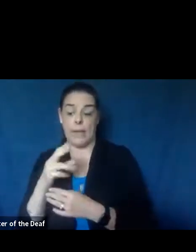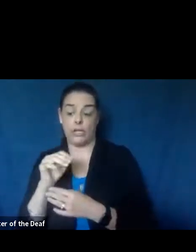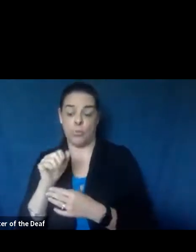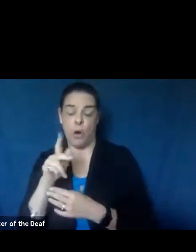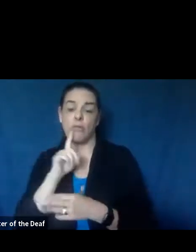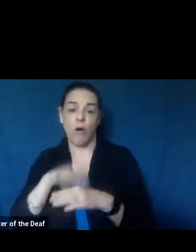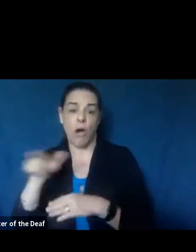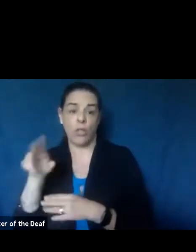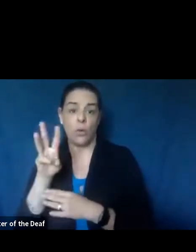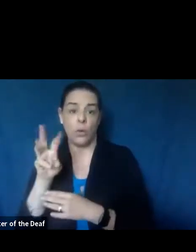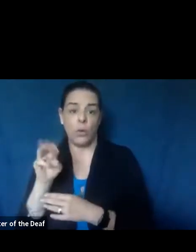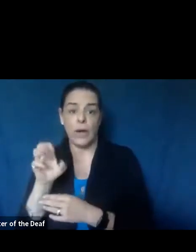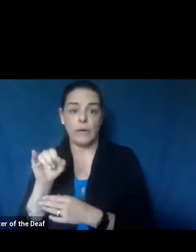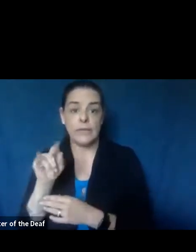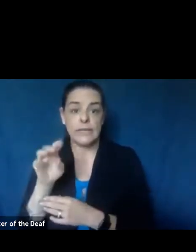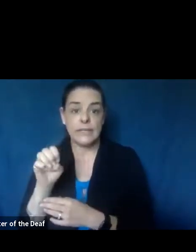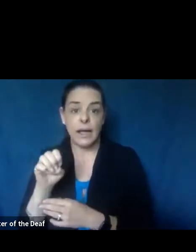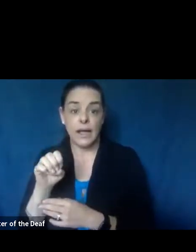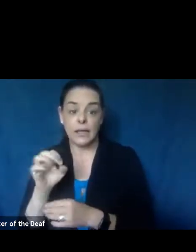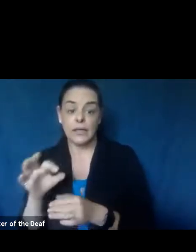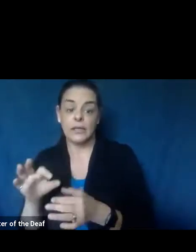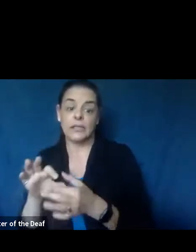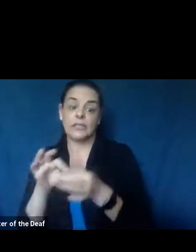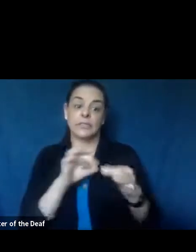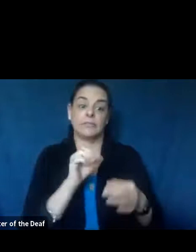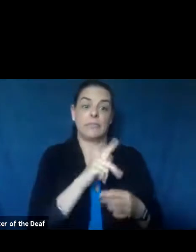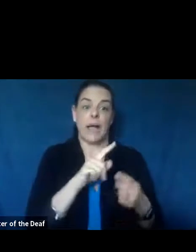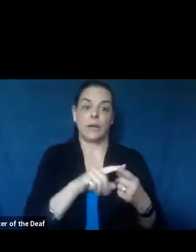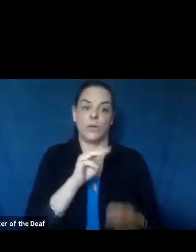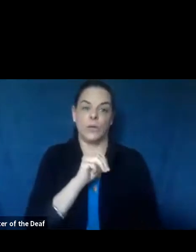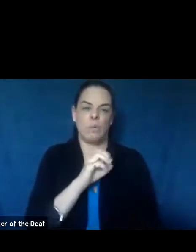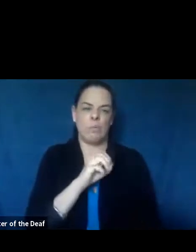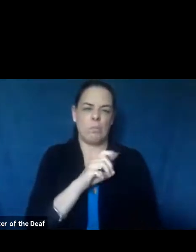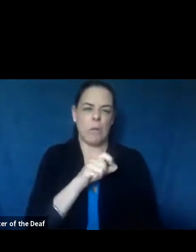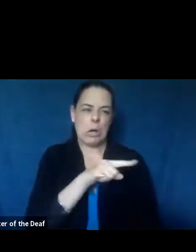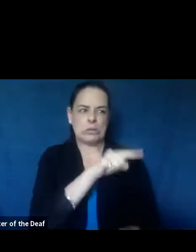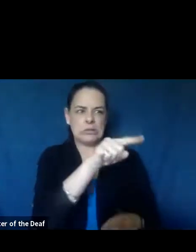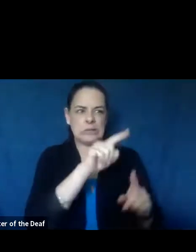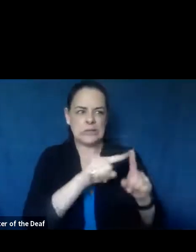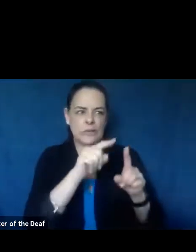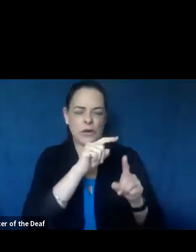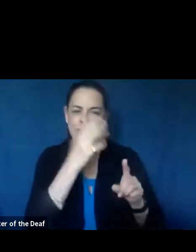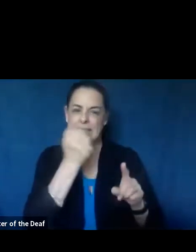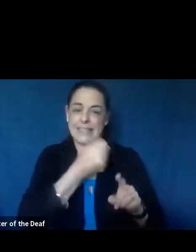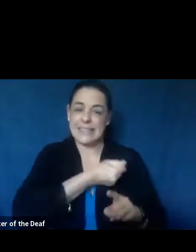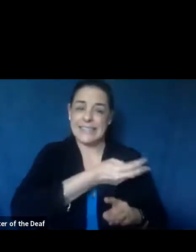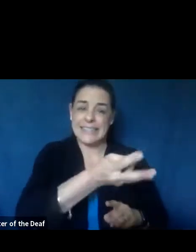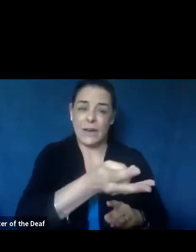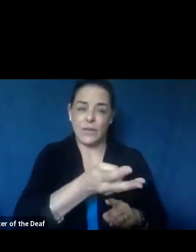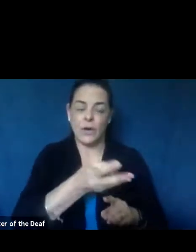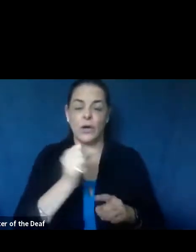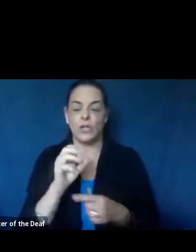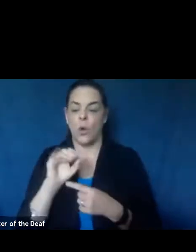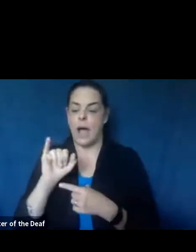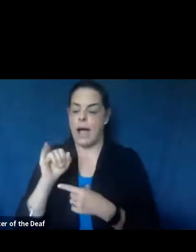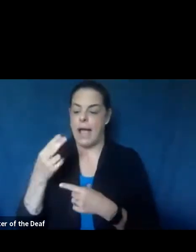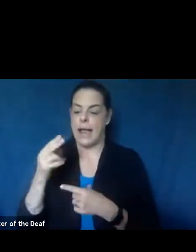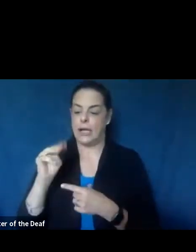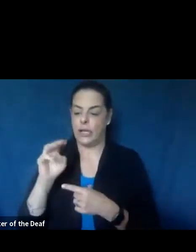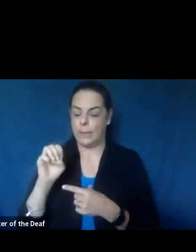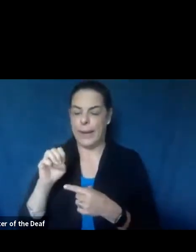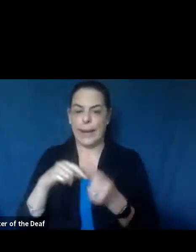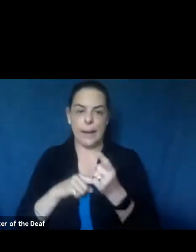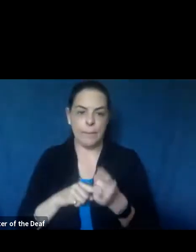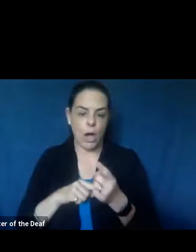back to the models. And again, I had to go back since there's several different ones. So IHME model,